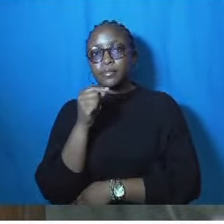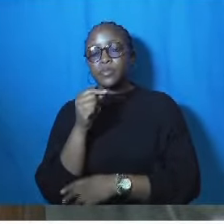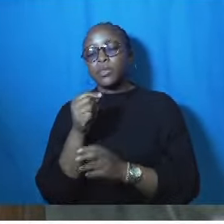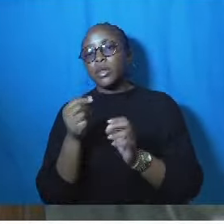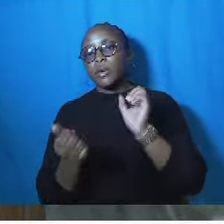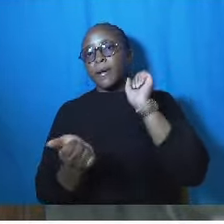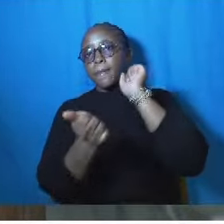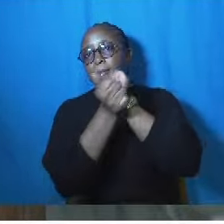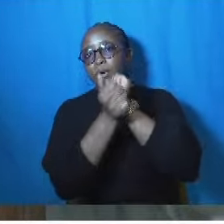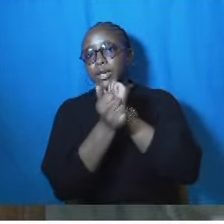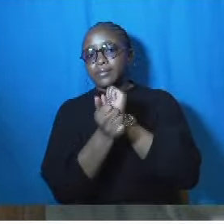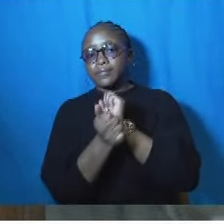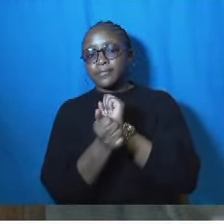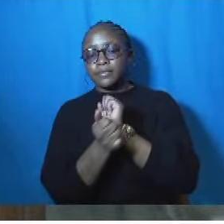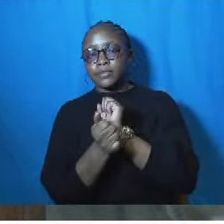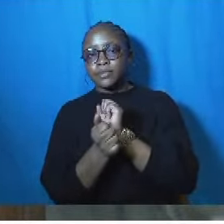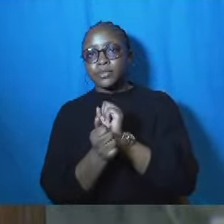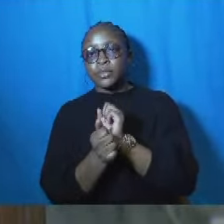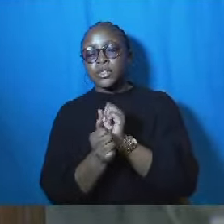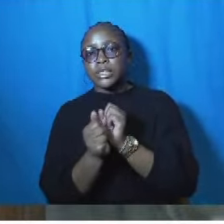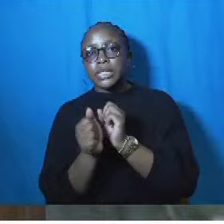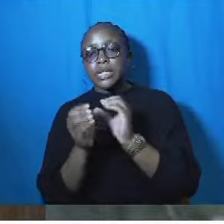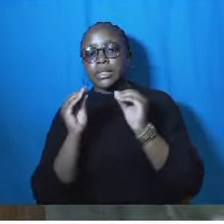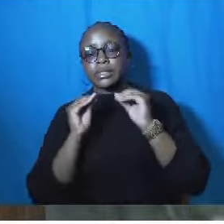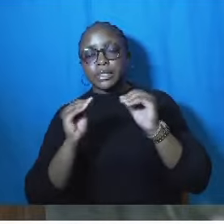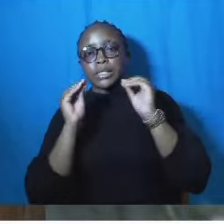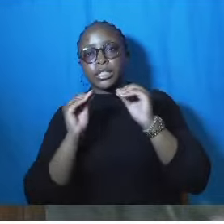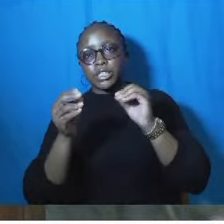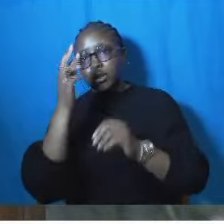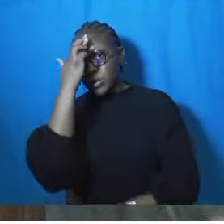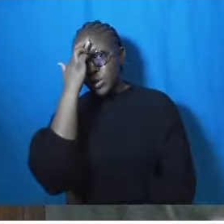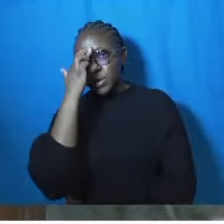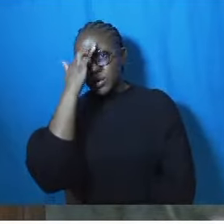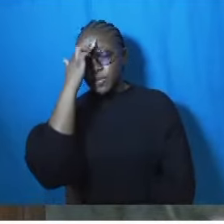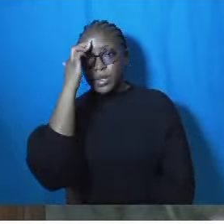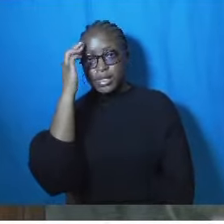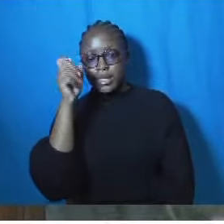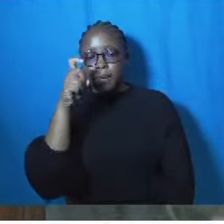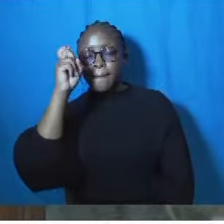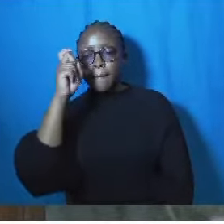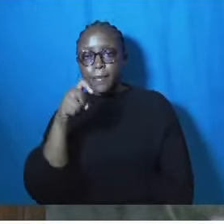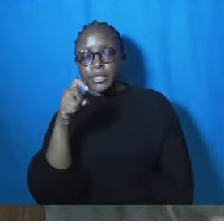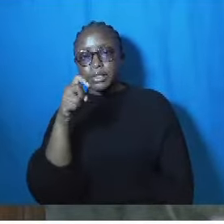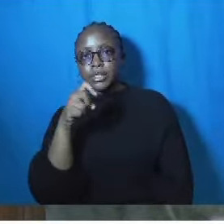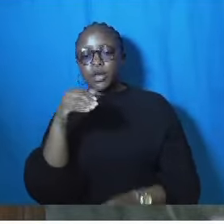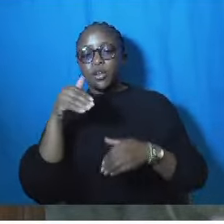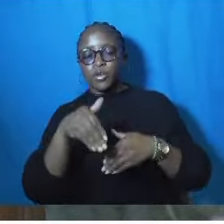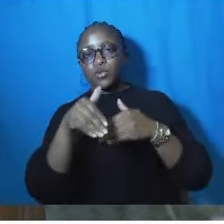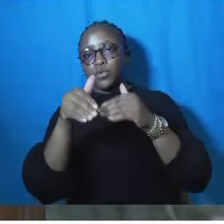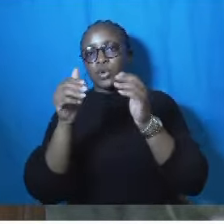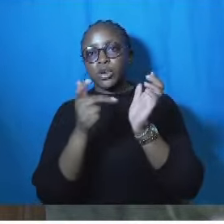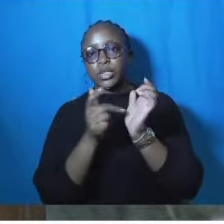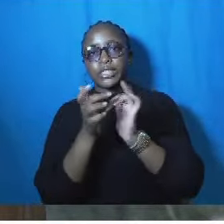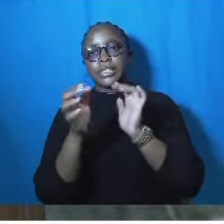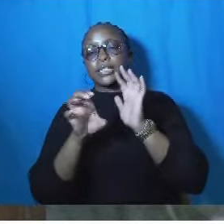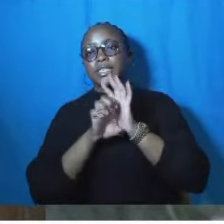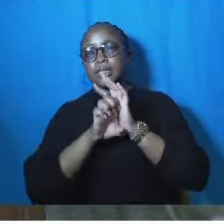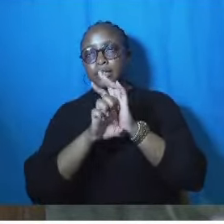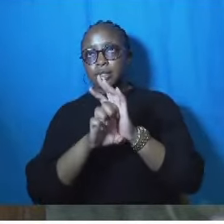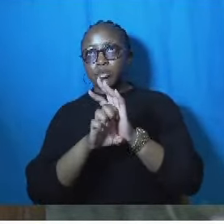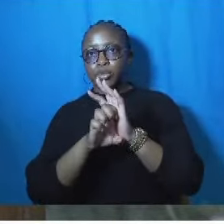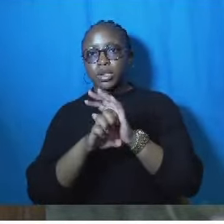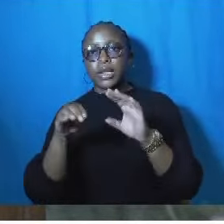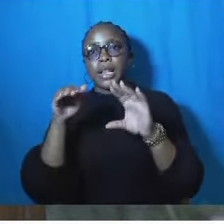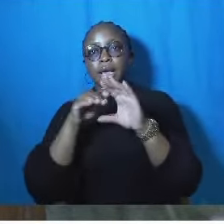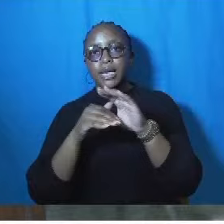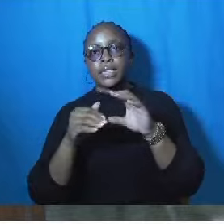they too ought to follow after the selfless example of Jesus in supporting